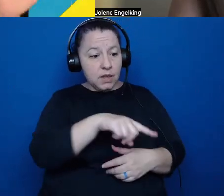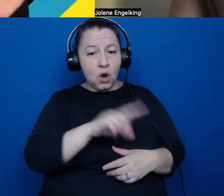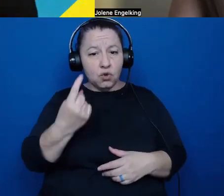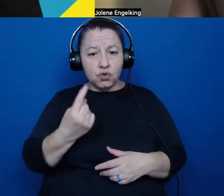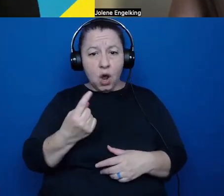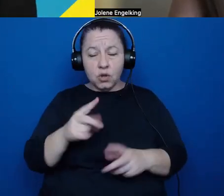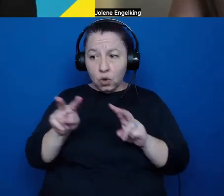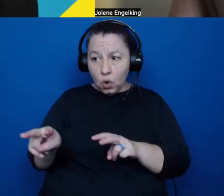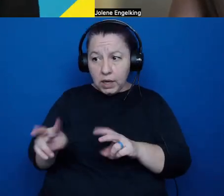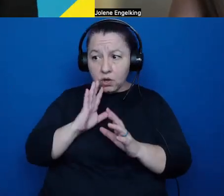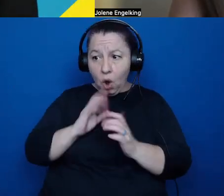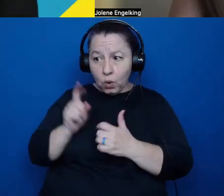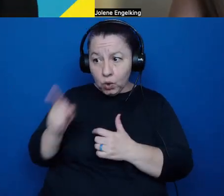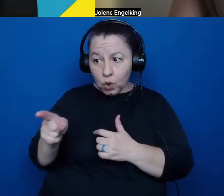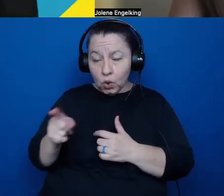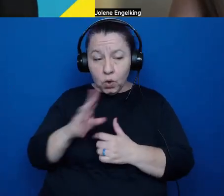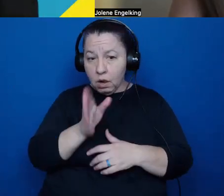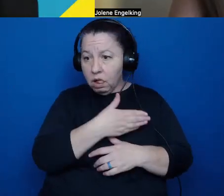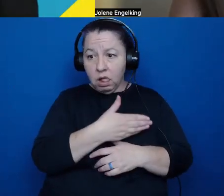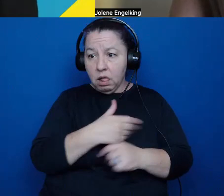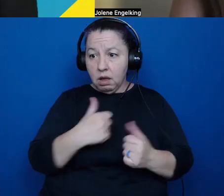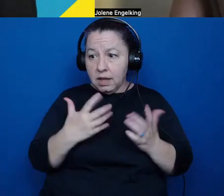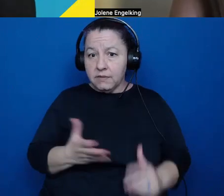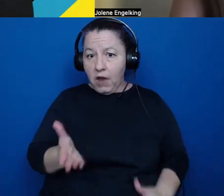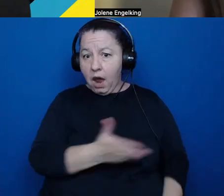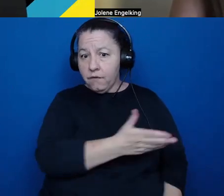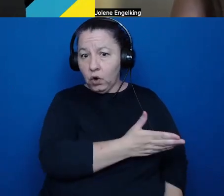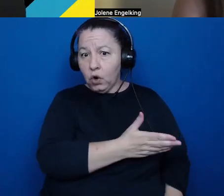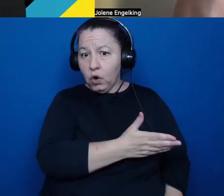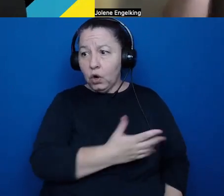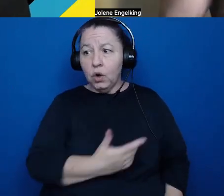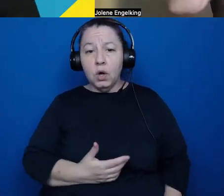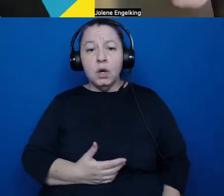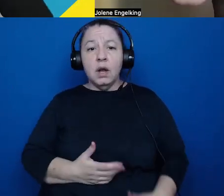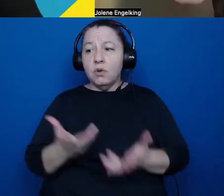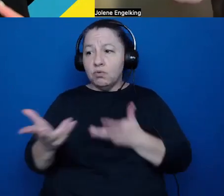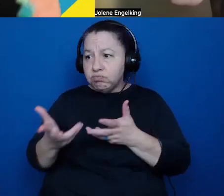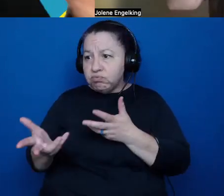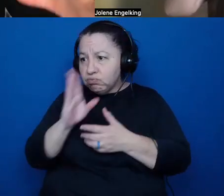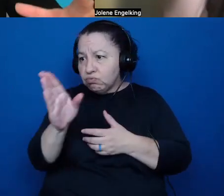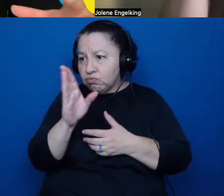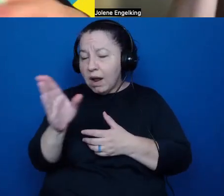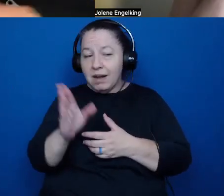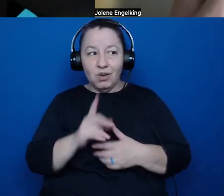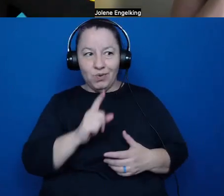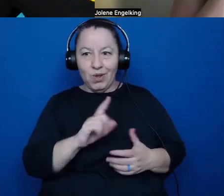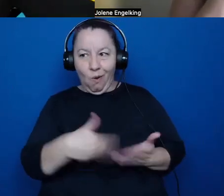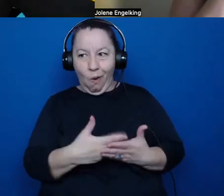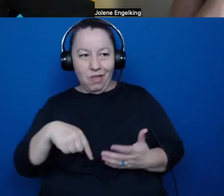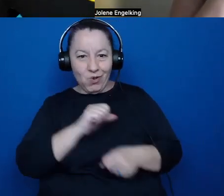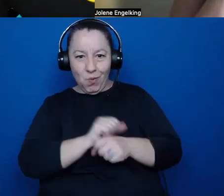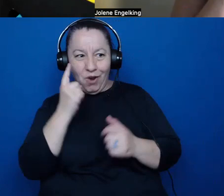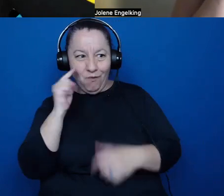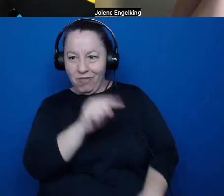and totally ignoring or not even acknowledging the survivor in the room, when really that's who we're all working for. And really